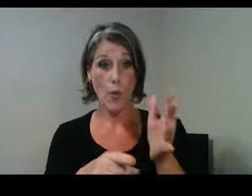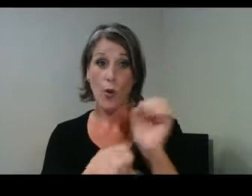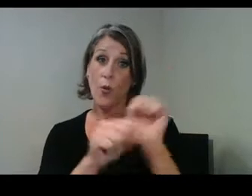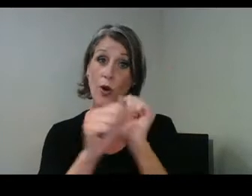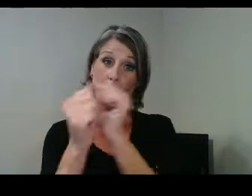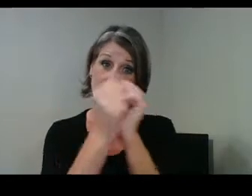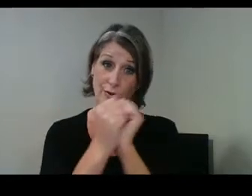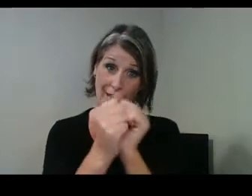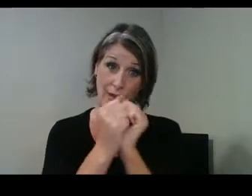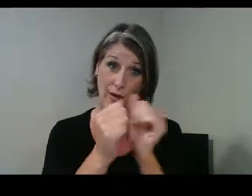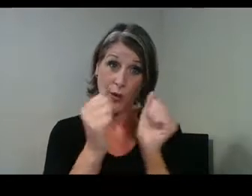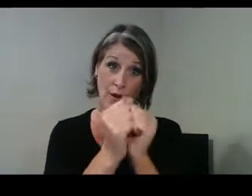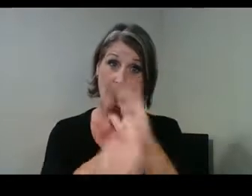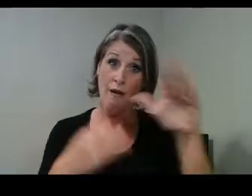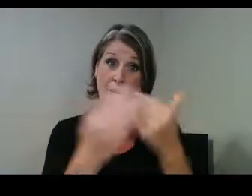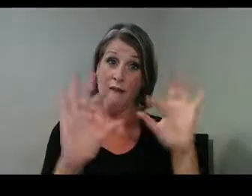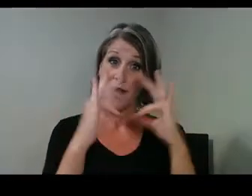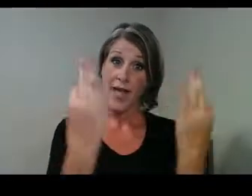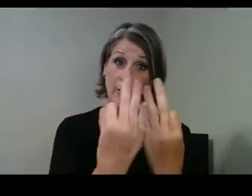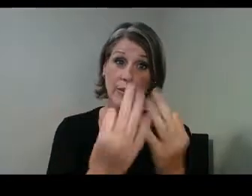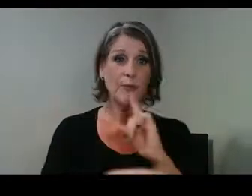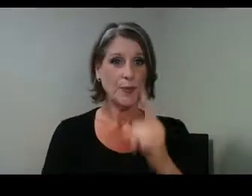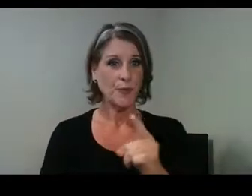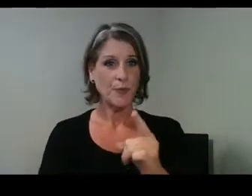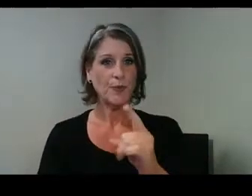5th grade year full of growth and success.